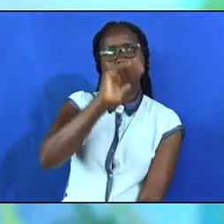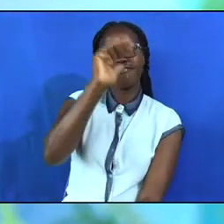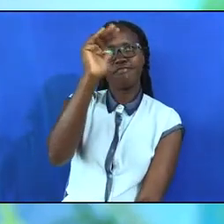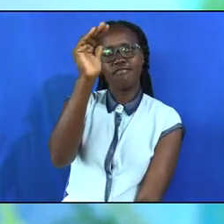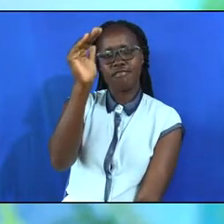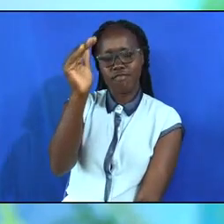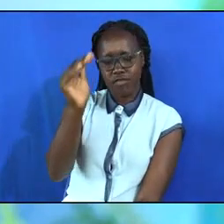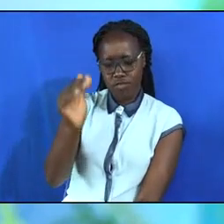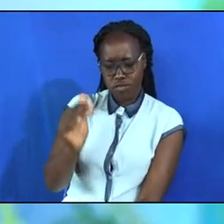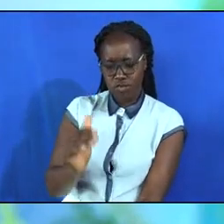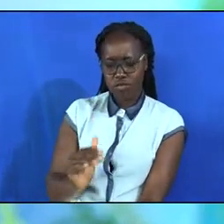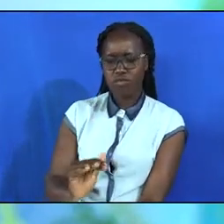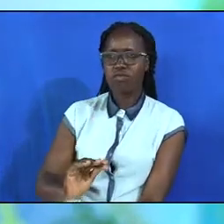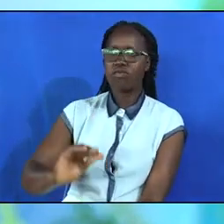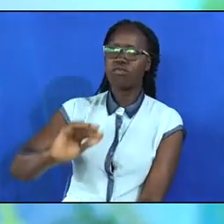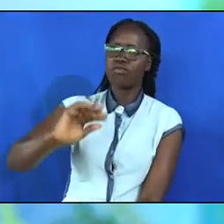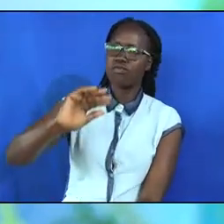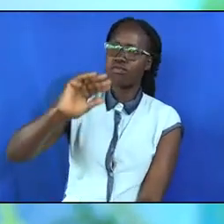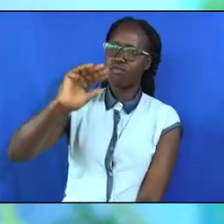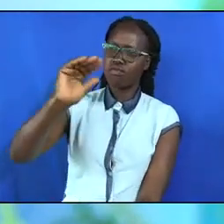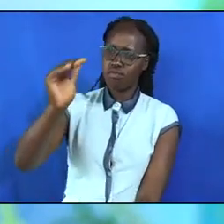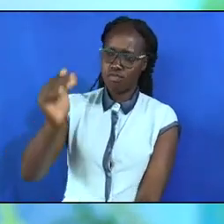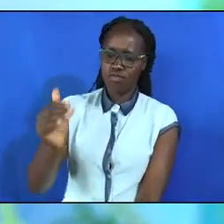and down some valleys.